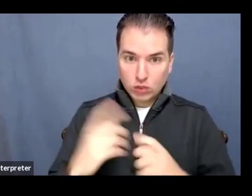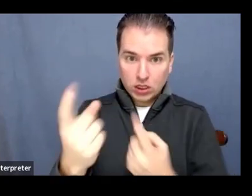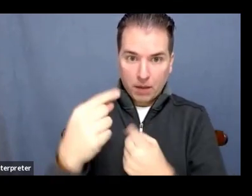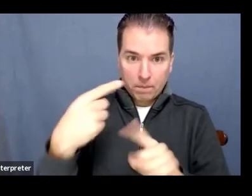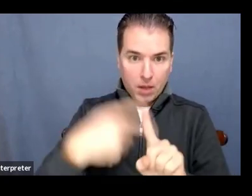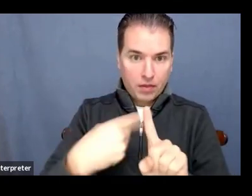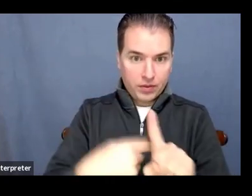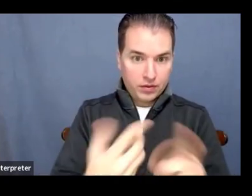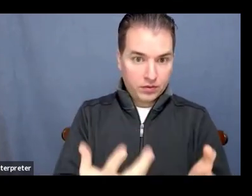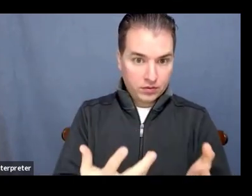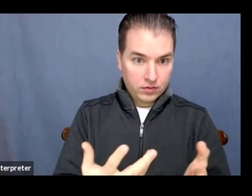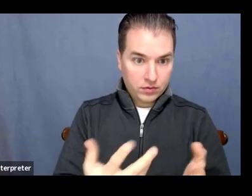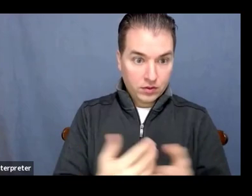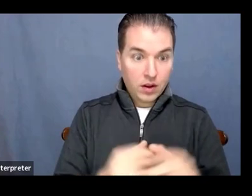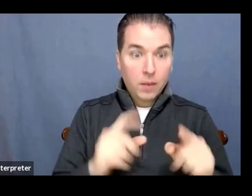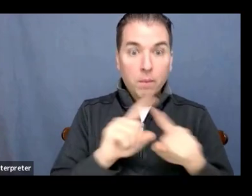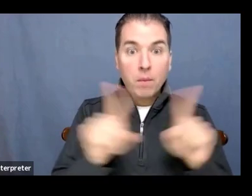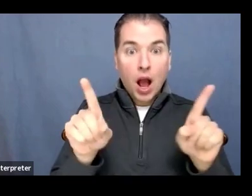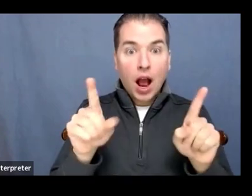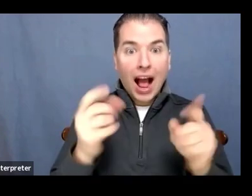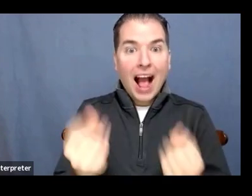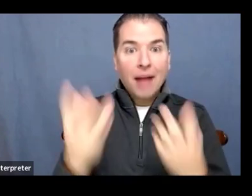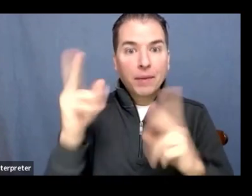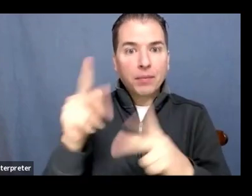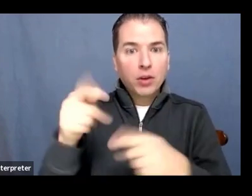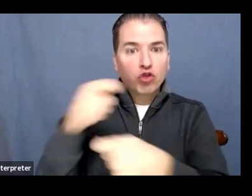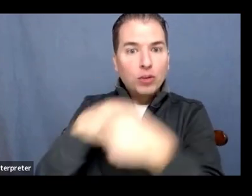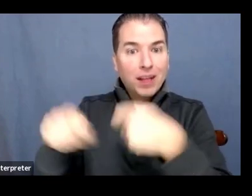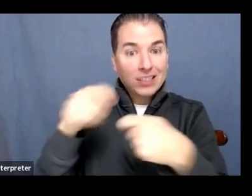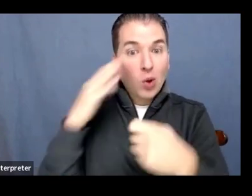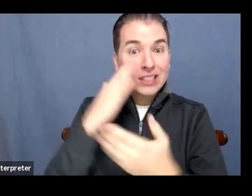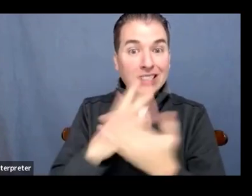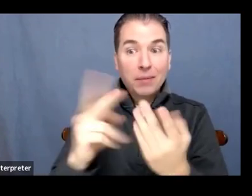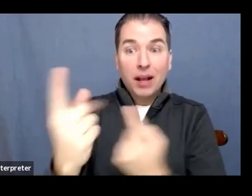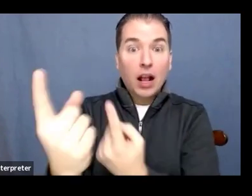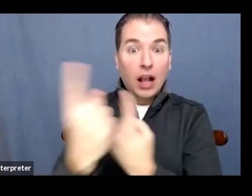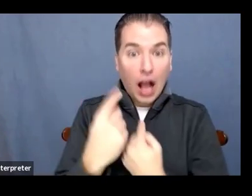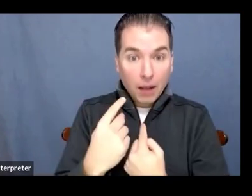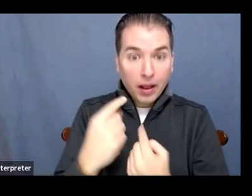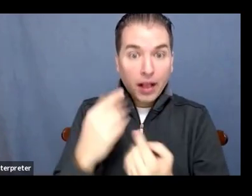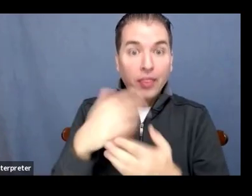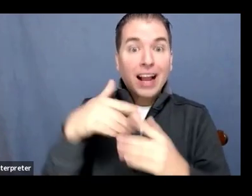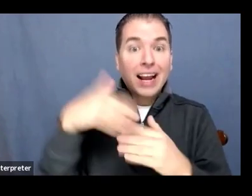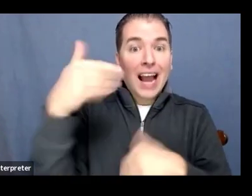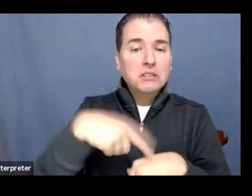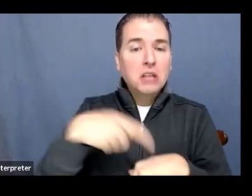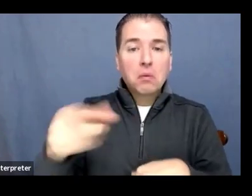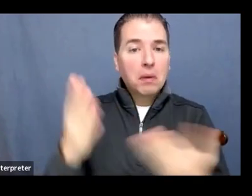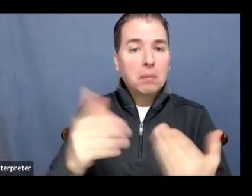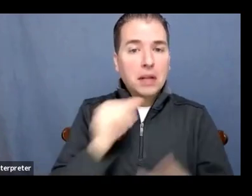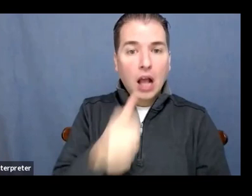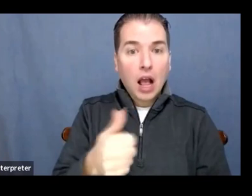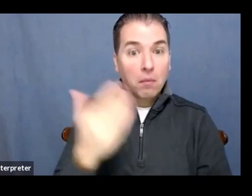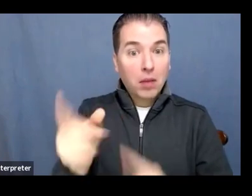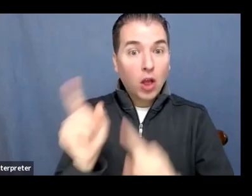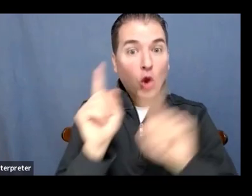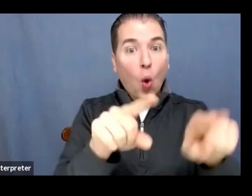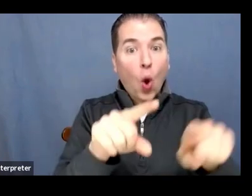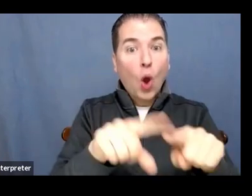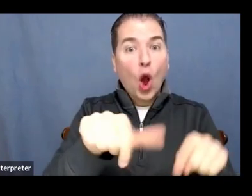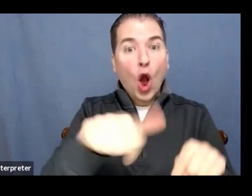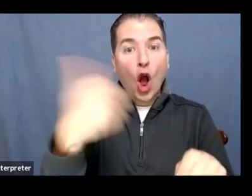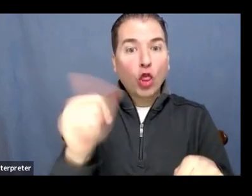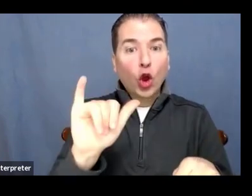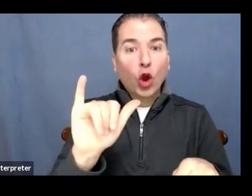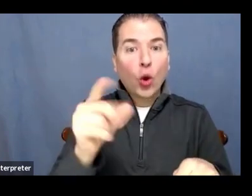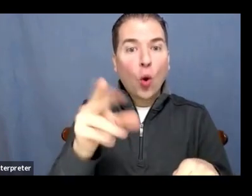know how many replacements I need, because I know that people are going to fade away from me. They may go back to Yogurt Tech. They may go